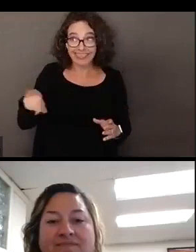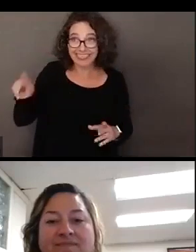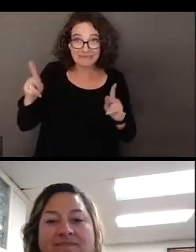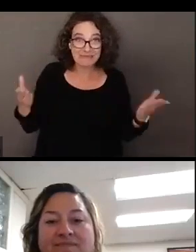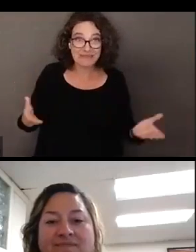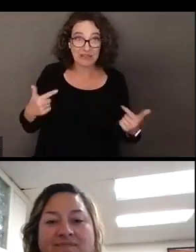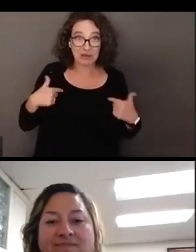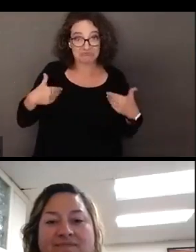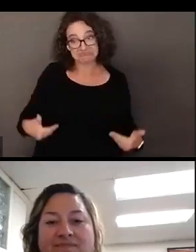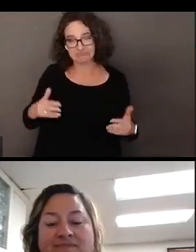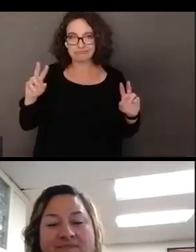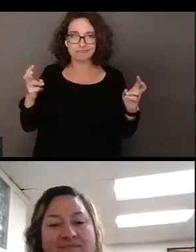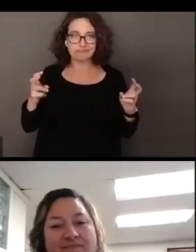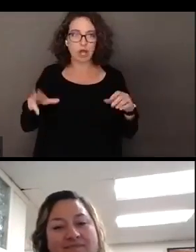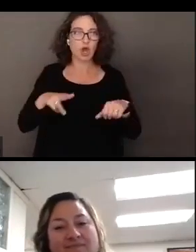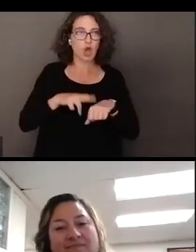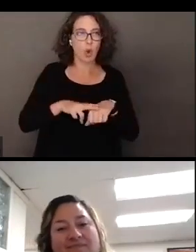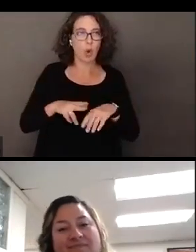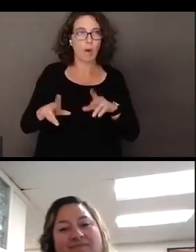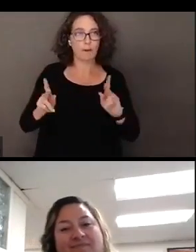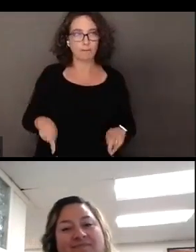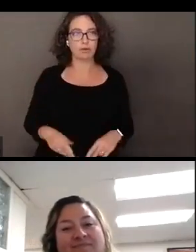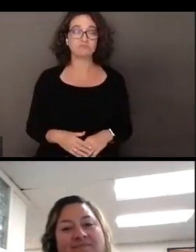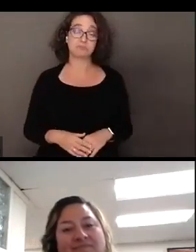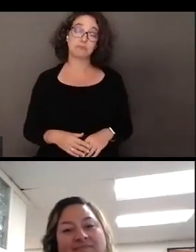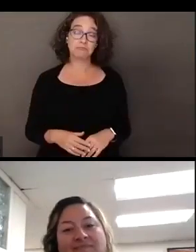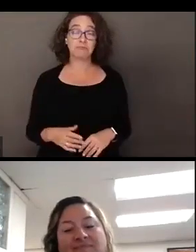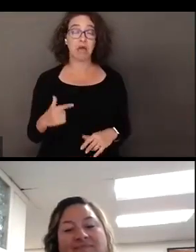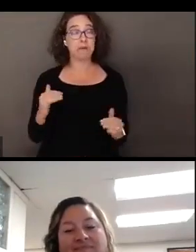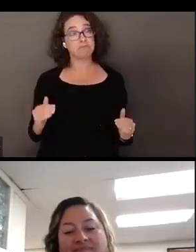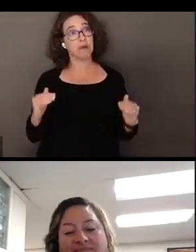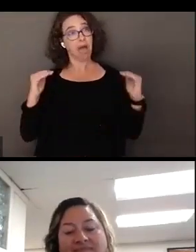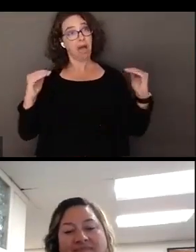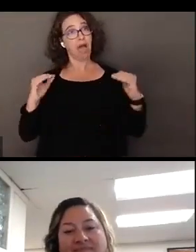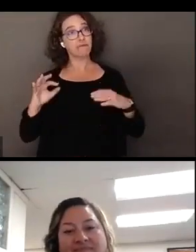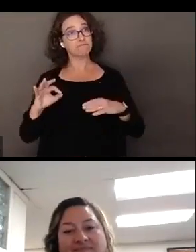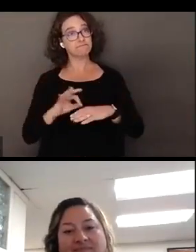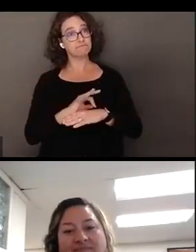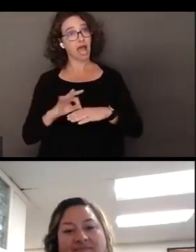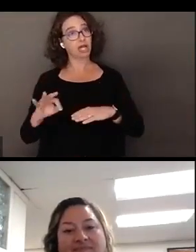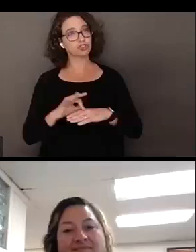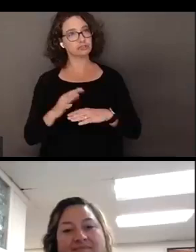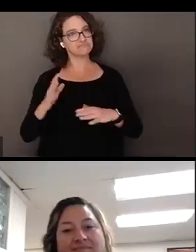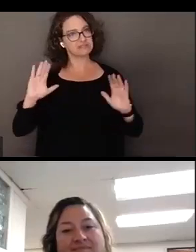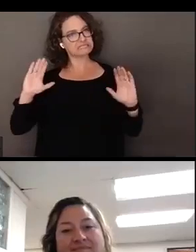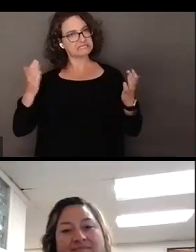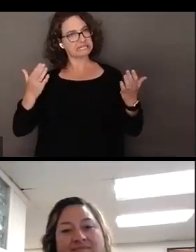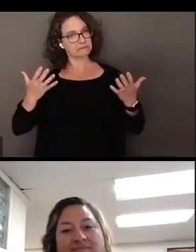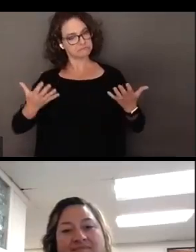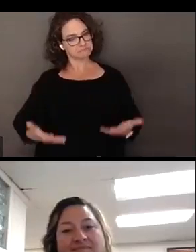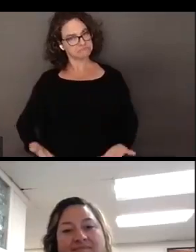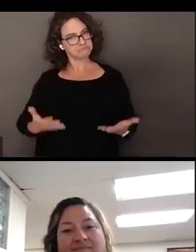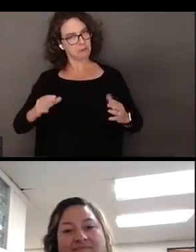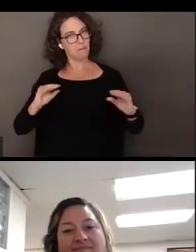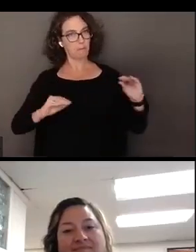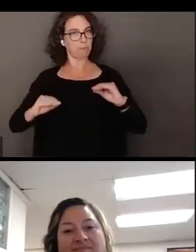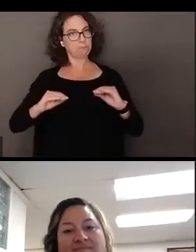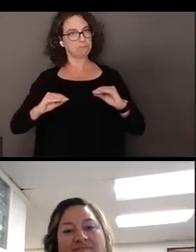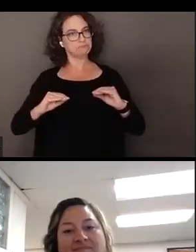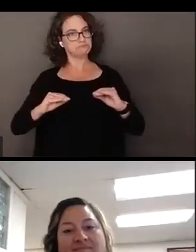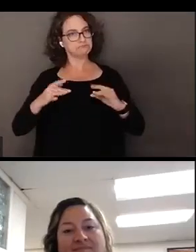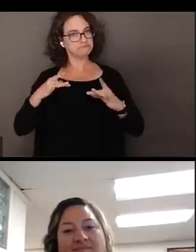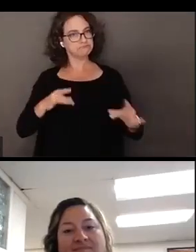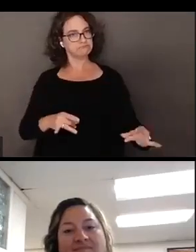person. I'm pretty high functioning. I present, you know, pretty put together. But the story in